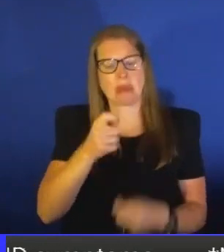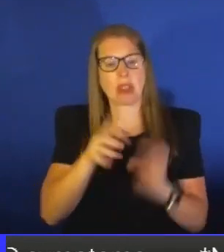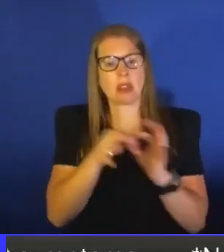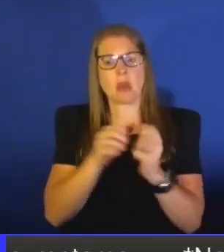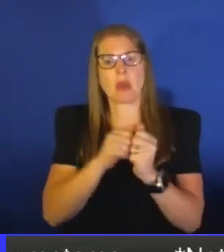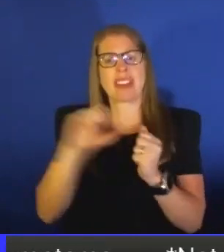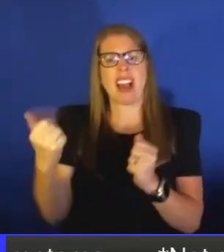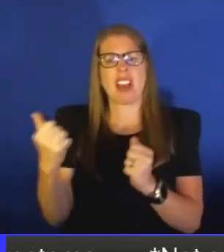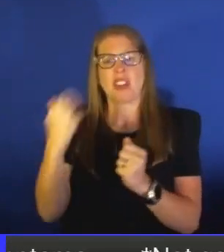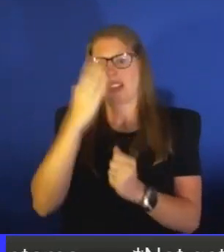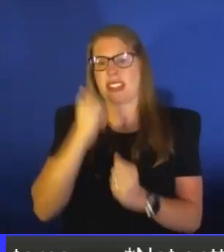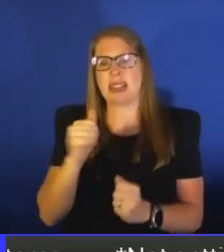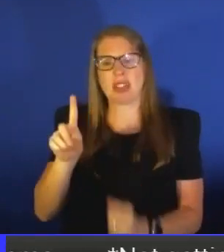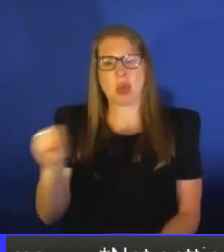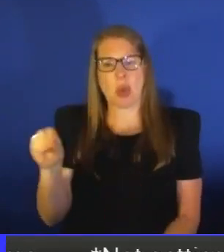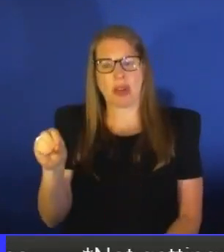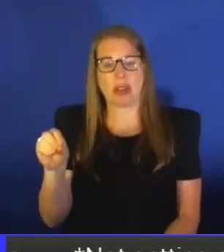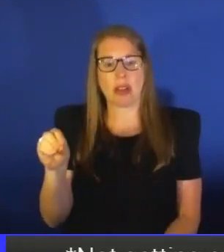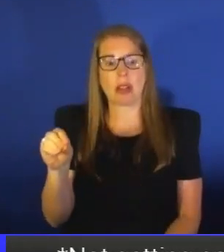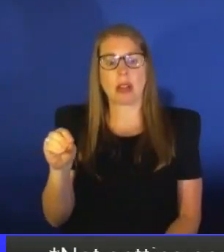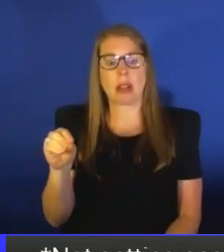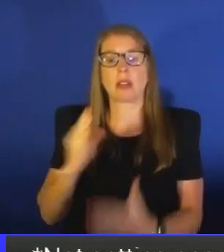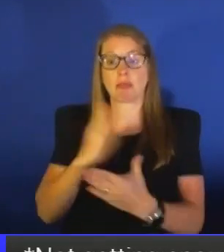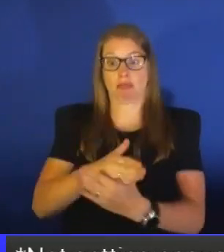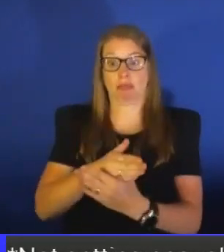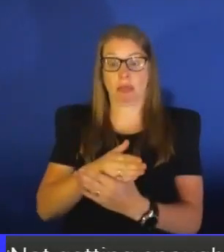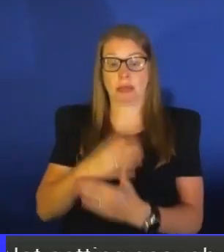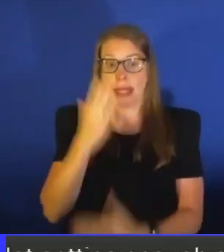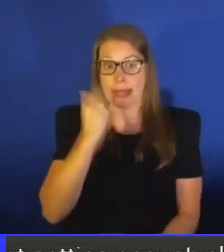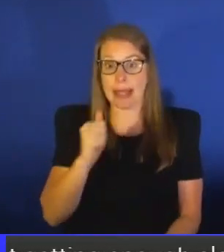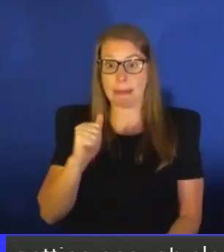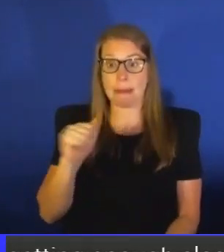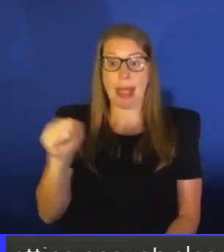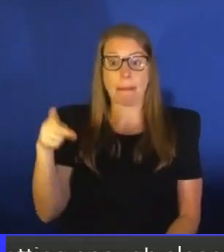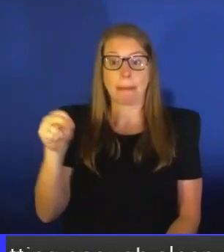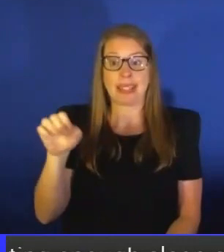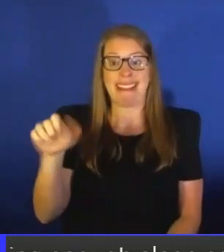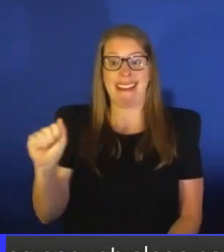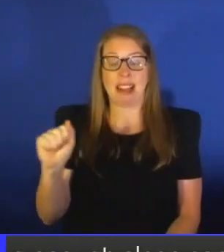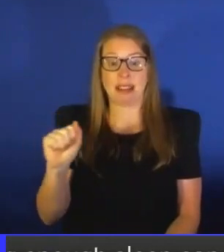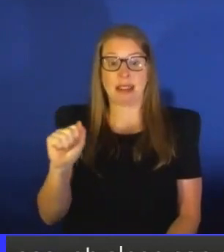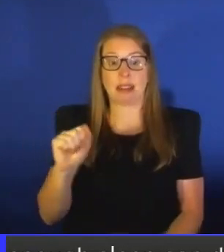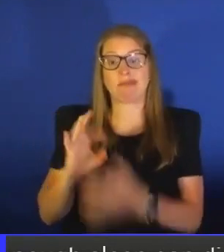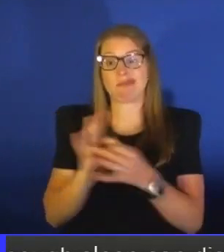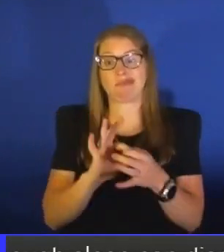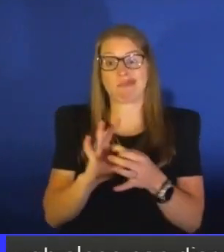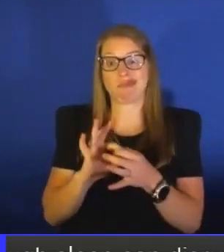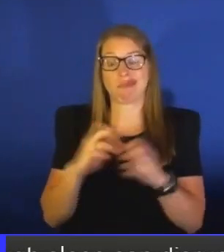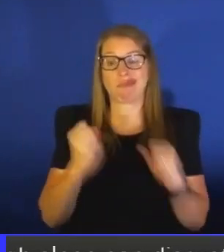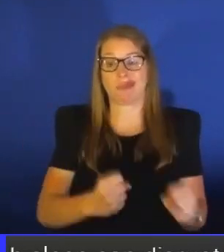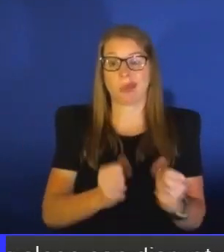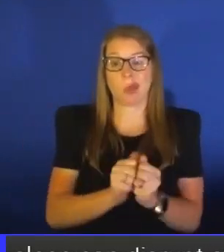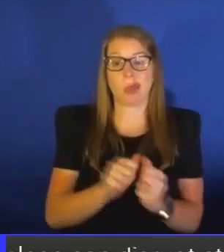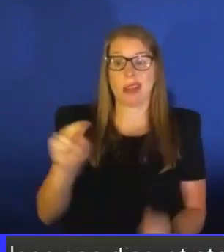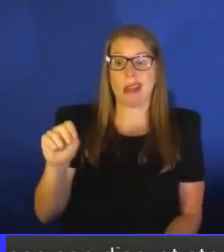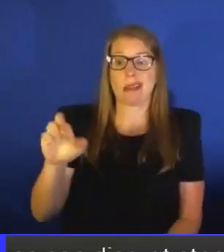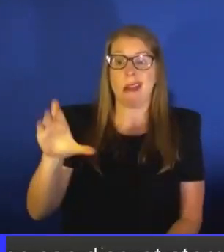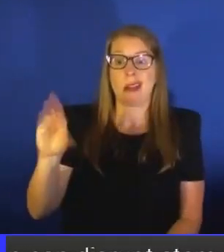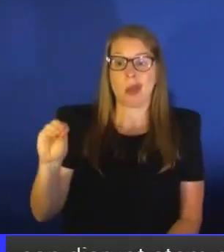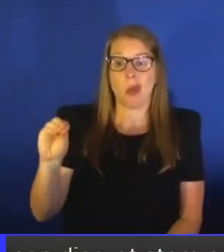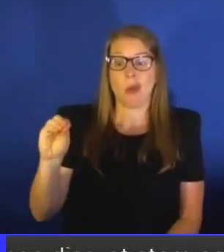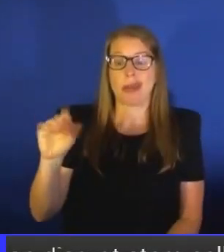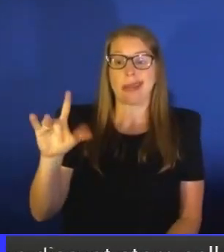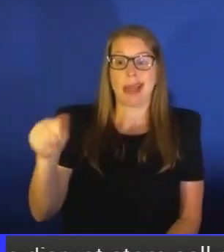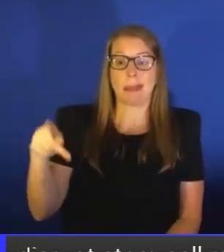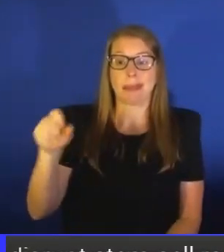disorders. Some patients with obstructive sleep apnea will complain of it. It's most strongly associated with actually narcolepsy. So when you see a patient that may have this, always ask